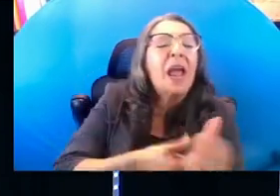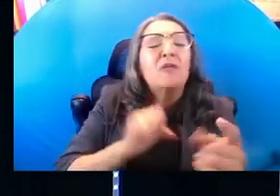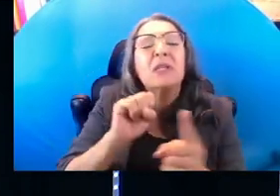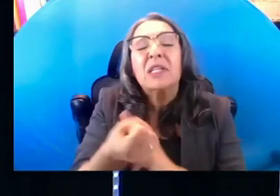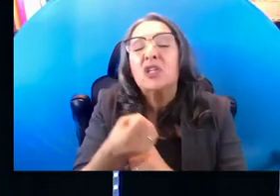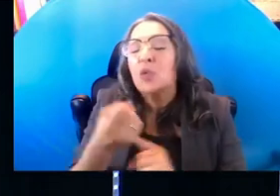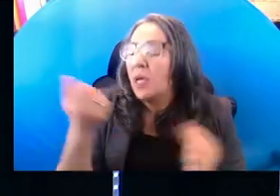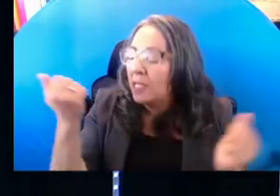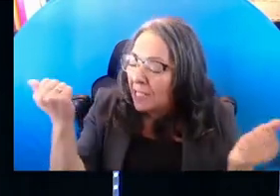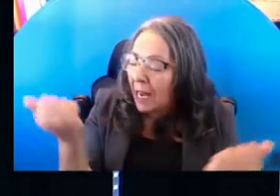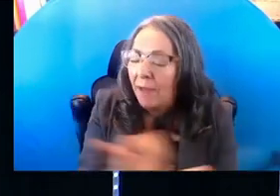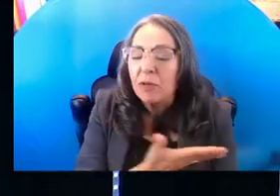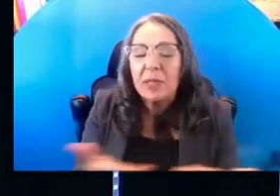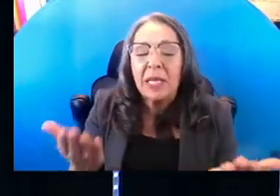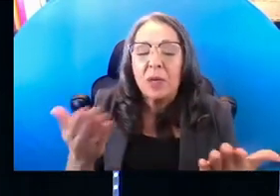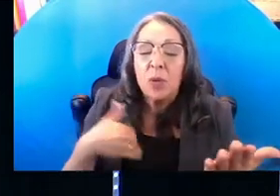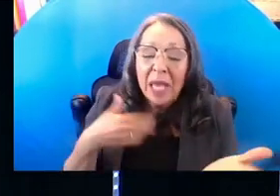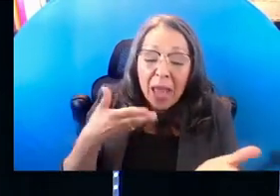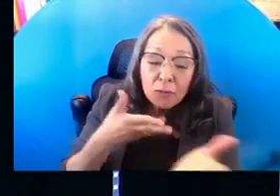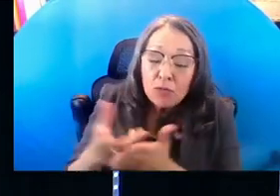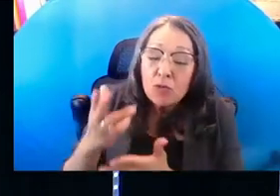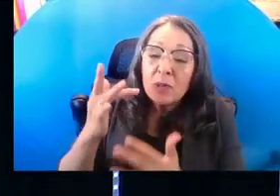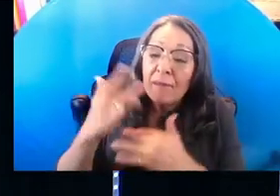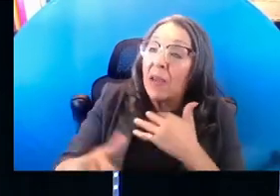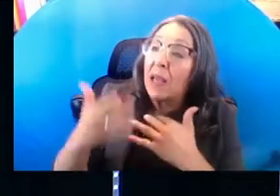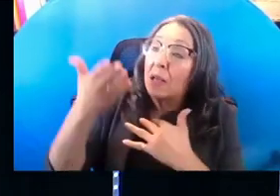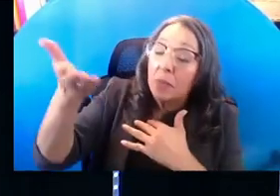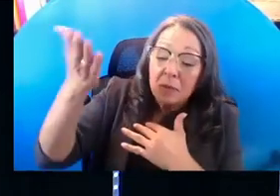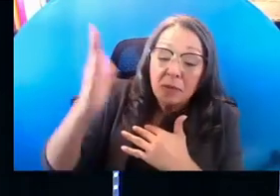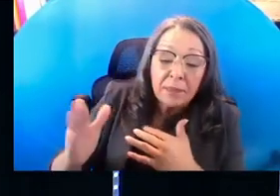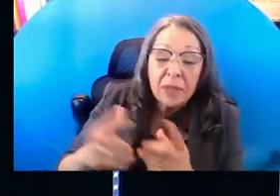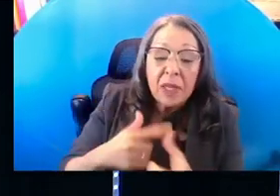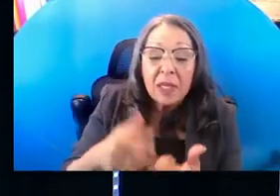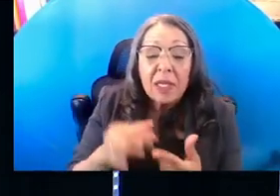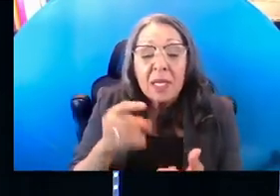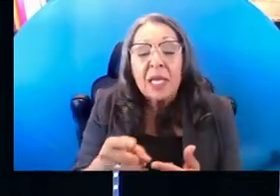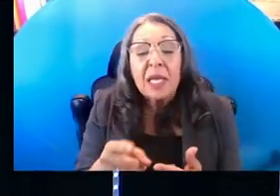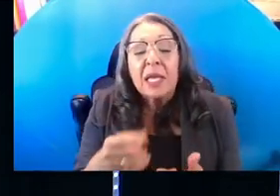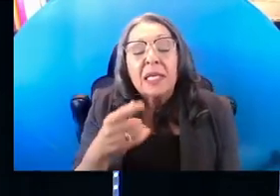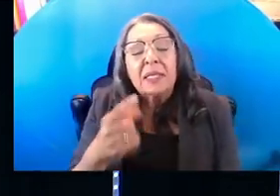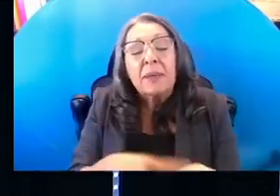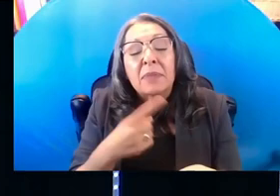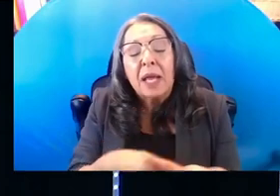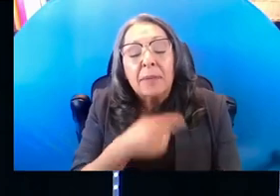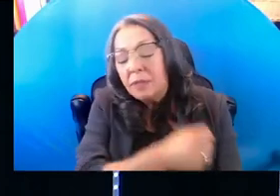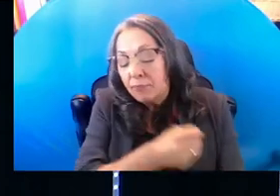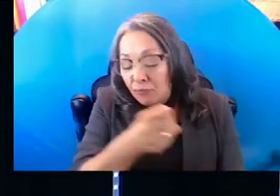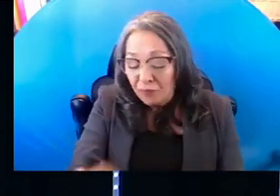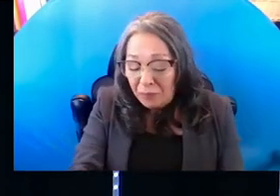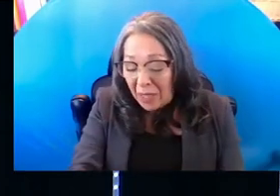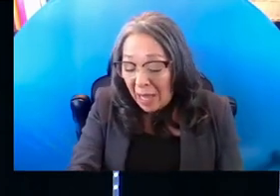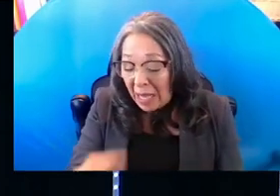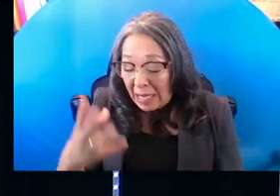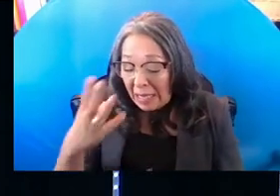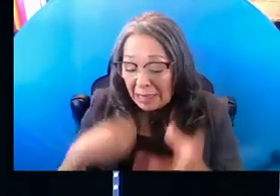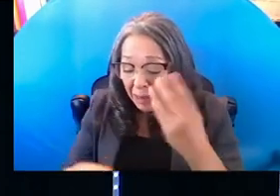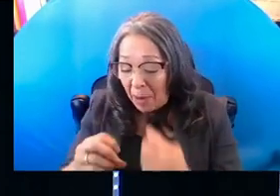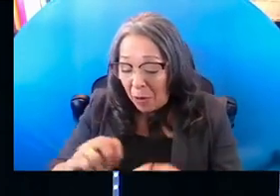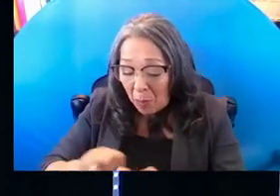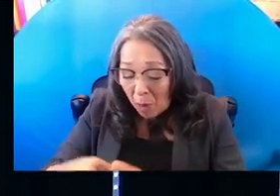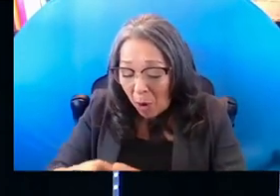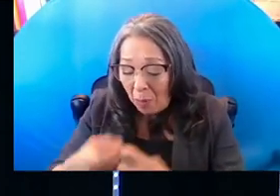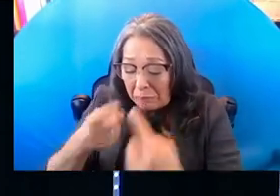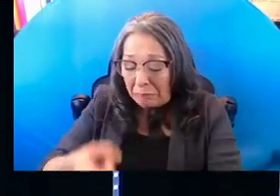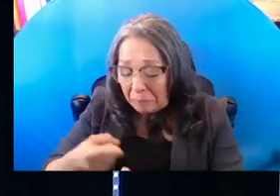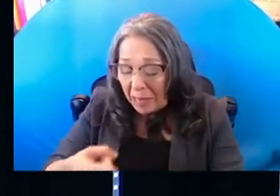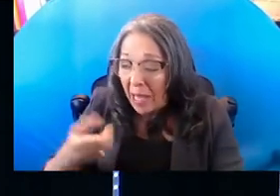circumstance. And one day we're going to be put in a situation through a trial and a temptation, and God's going to remind us of that truth. And we're going to be able to